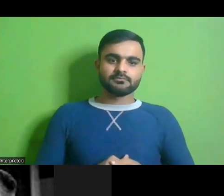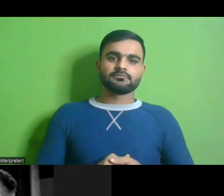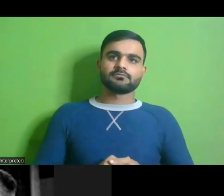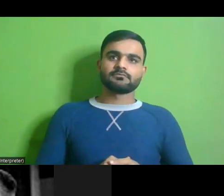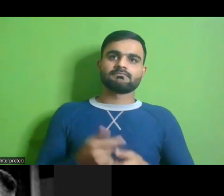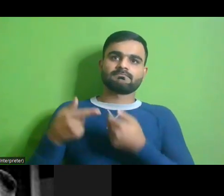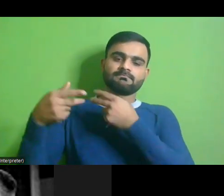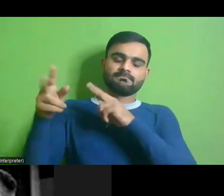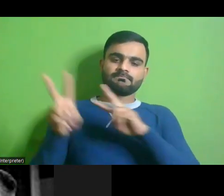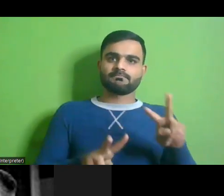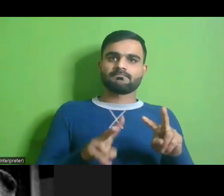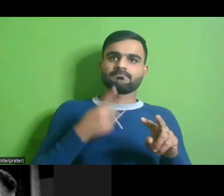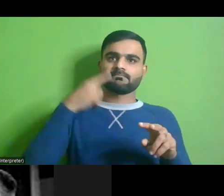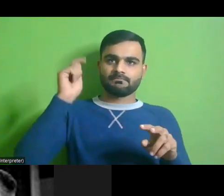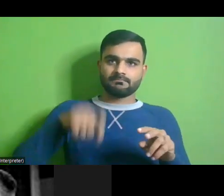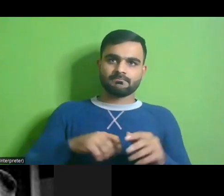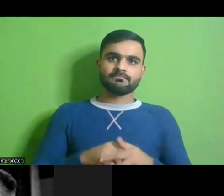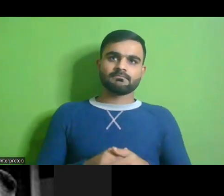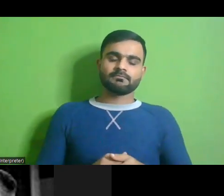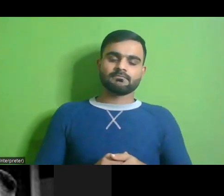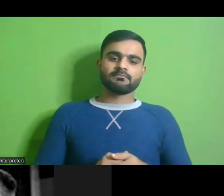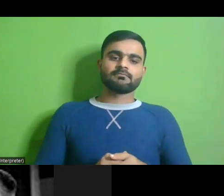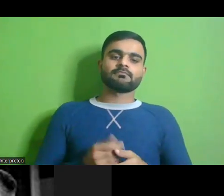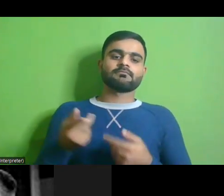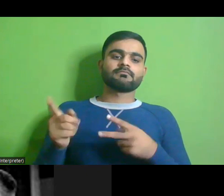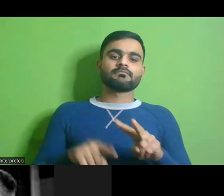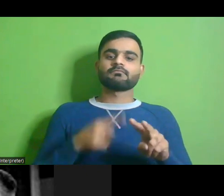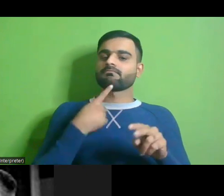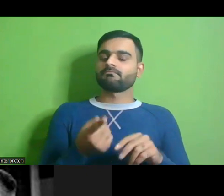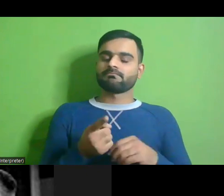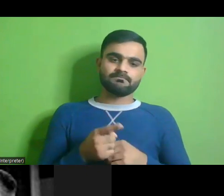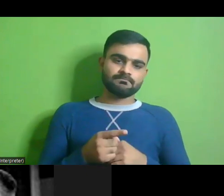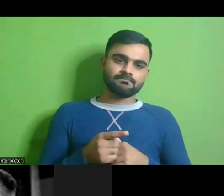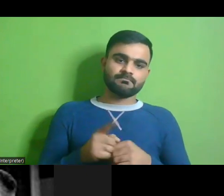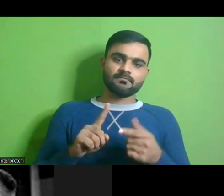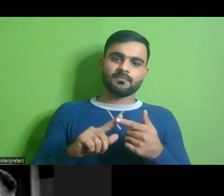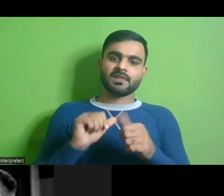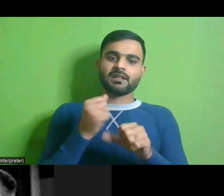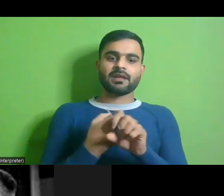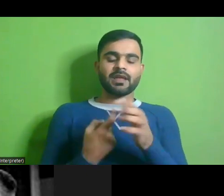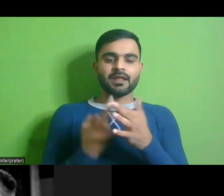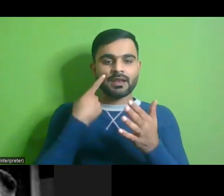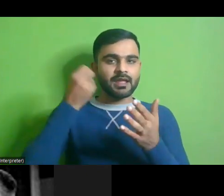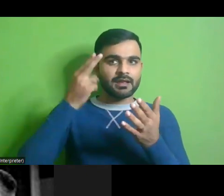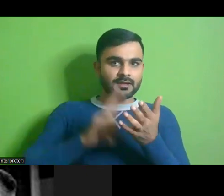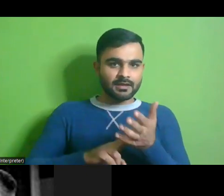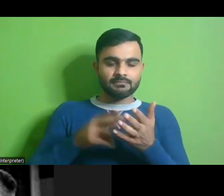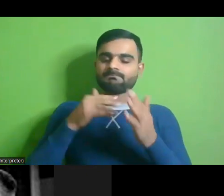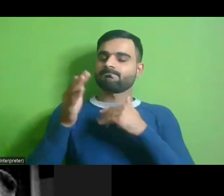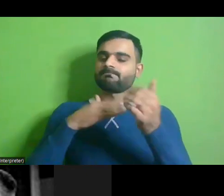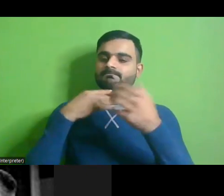going back thousands of years, which are they show to be egalitarian in the way in which they were